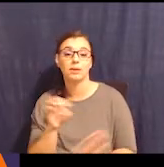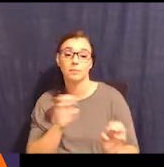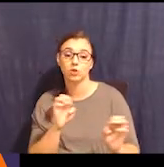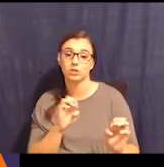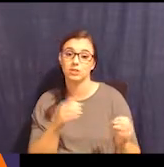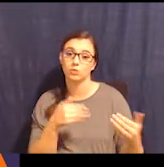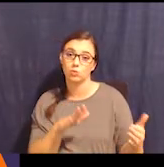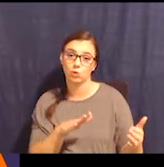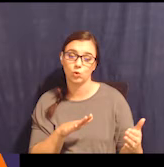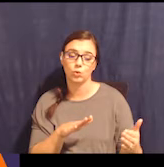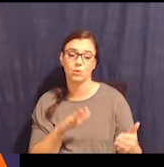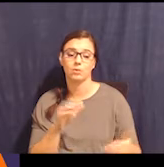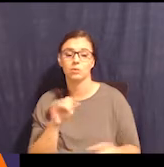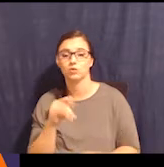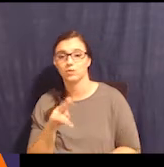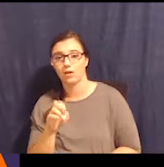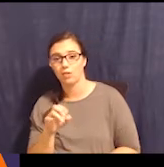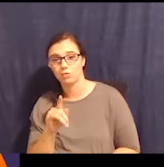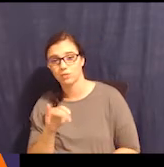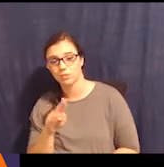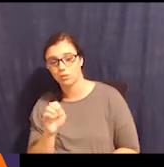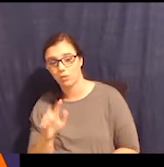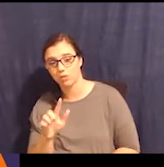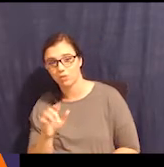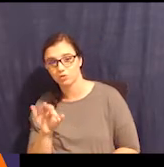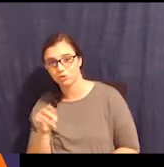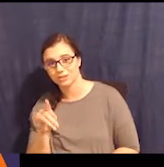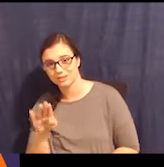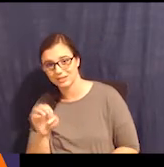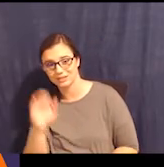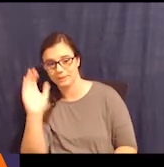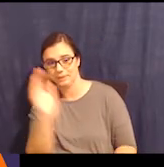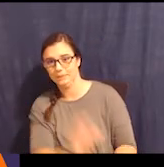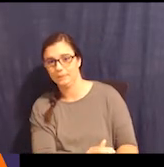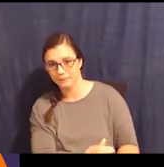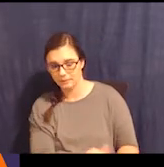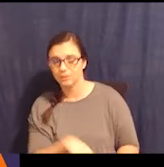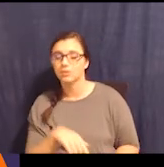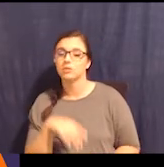prevent unnecessary psychiatric hospitalizations.